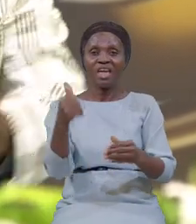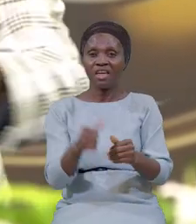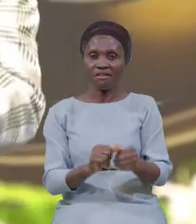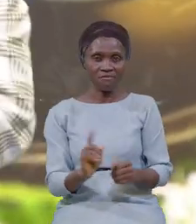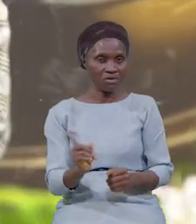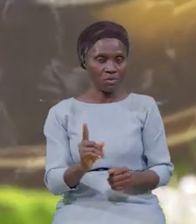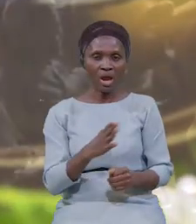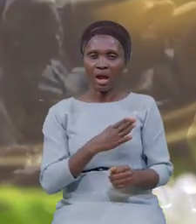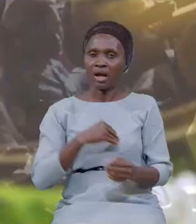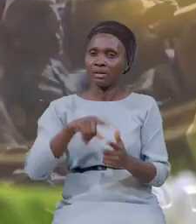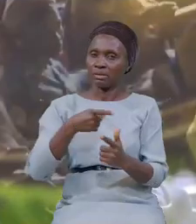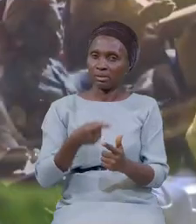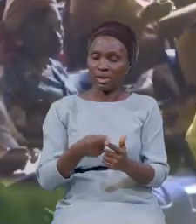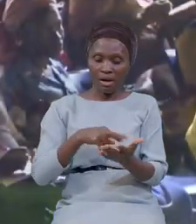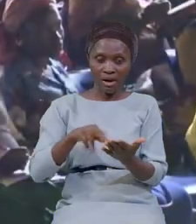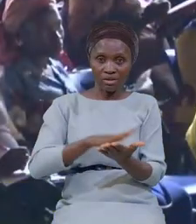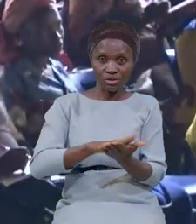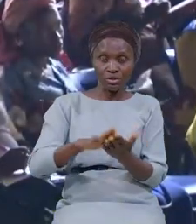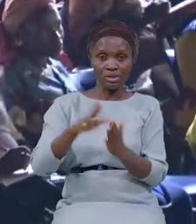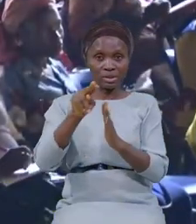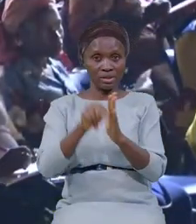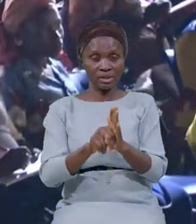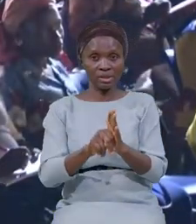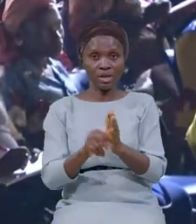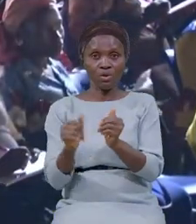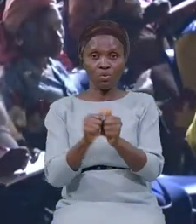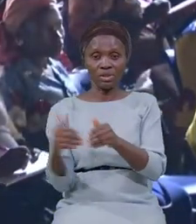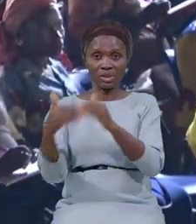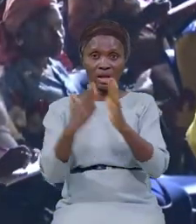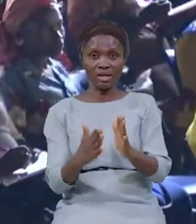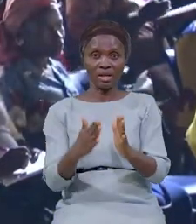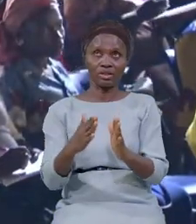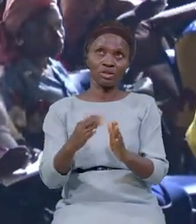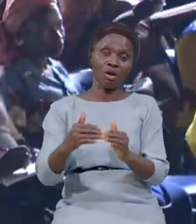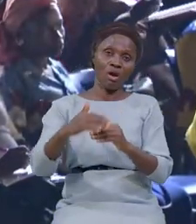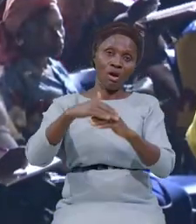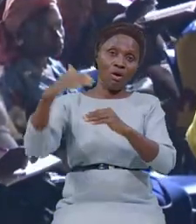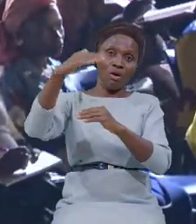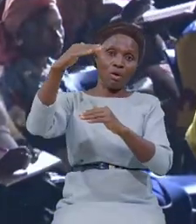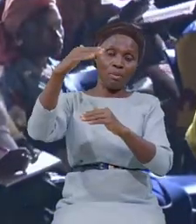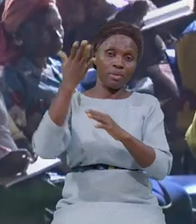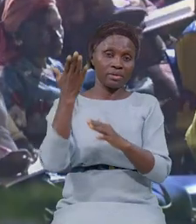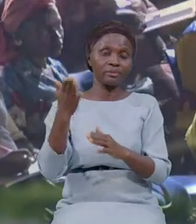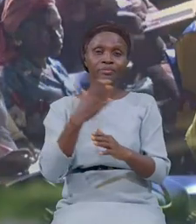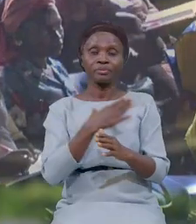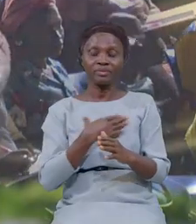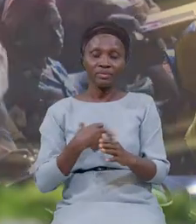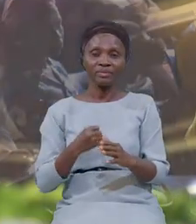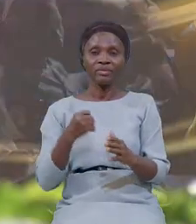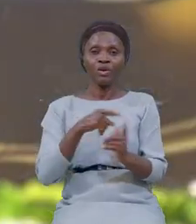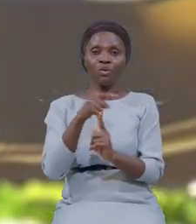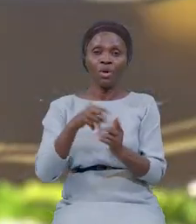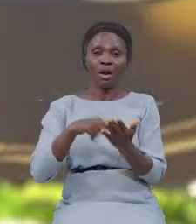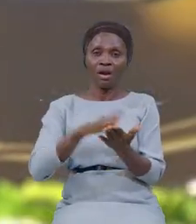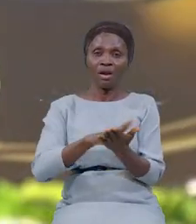everywhere. And then righteousness on top with the leaders too. The righteousness combined together